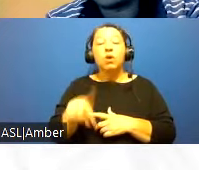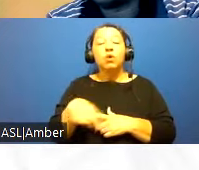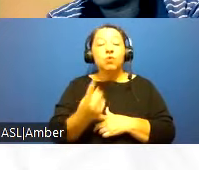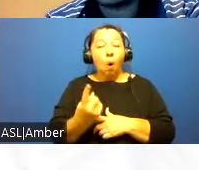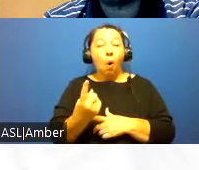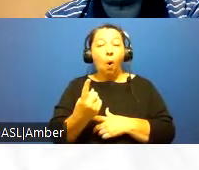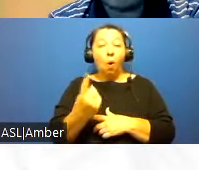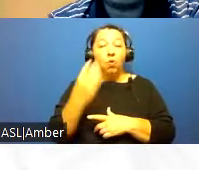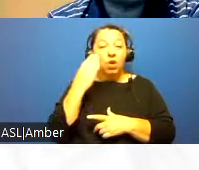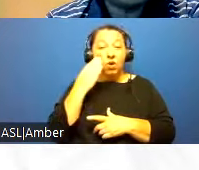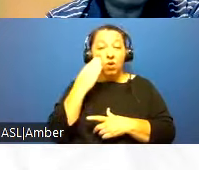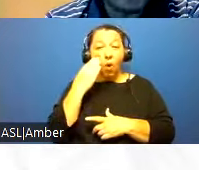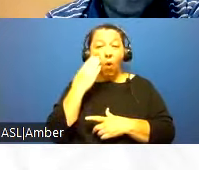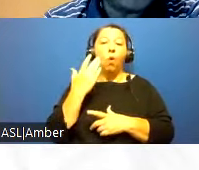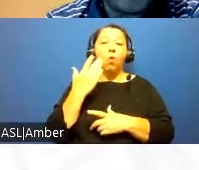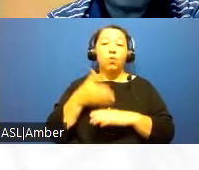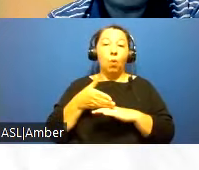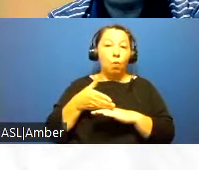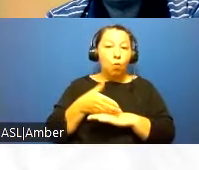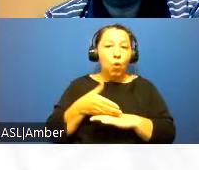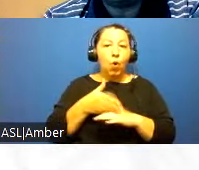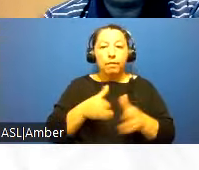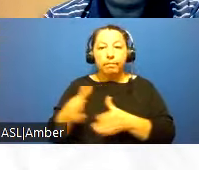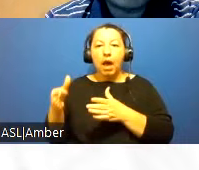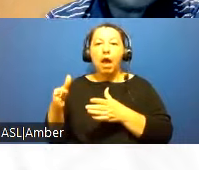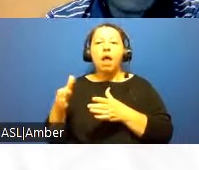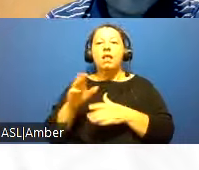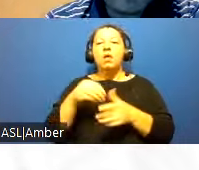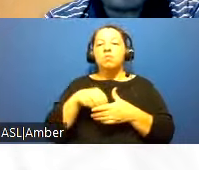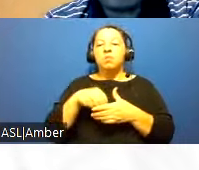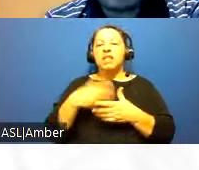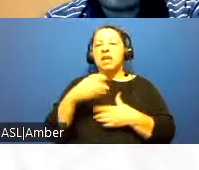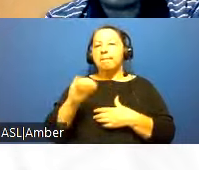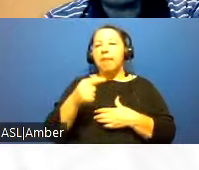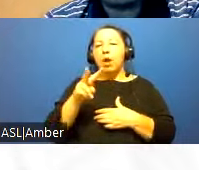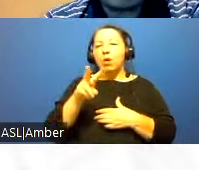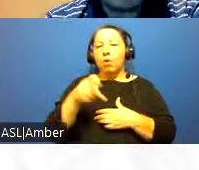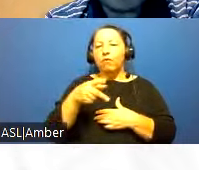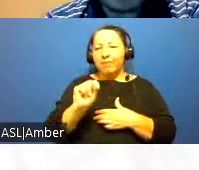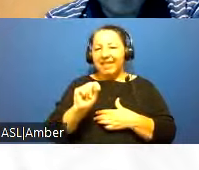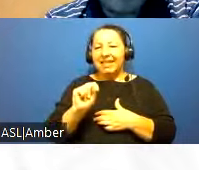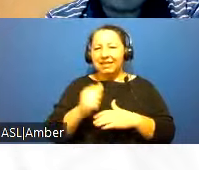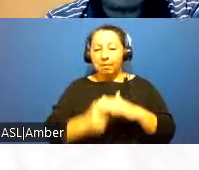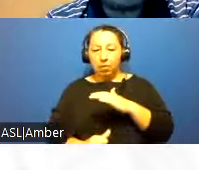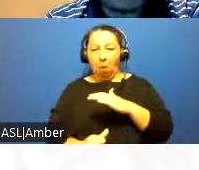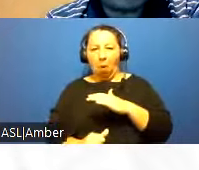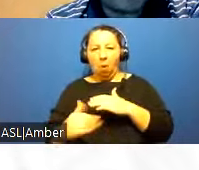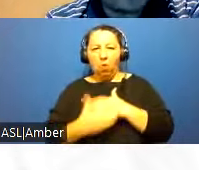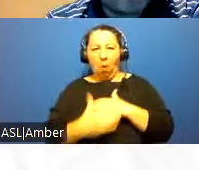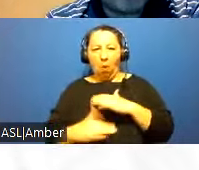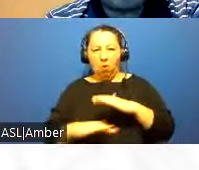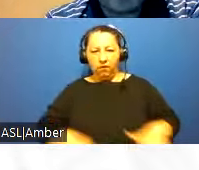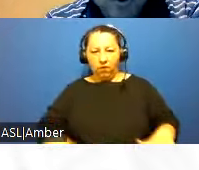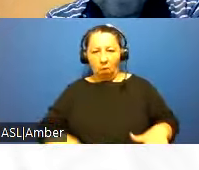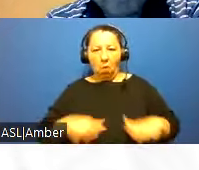buildings preserved in mangrove peat below the seafloor. A project for which she received an AIA Site Preservation Grant to help with the